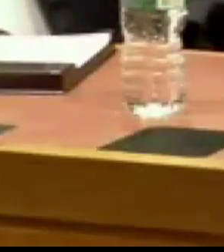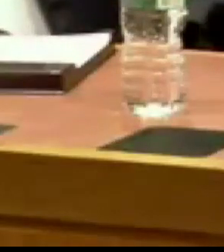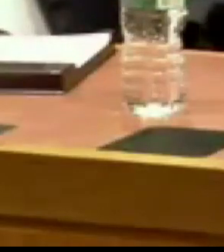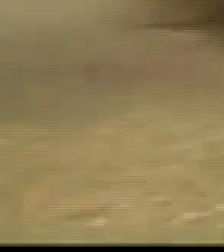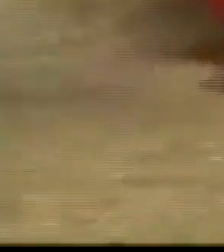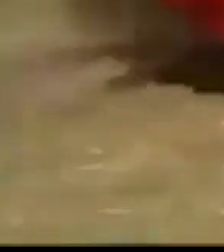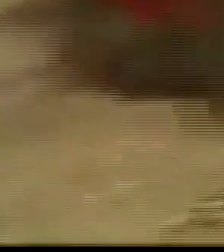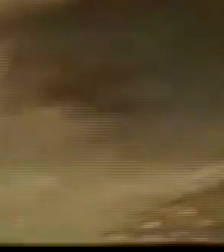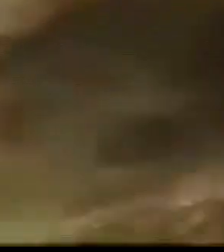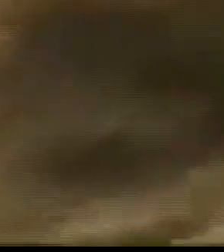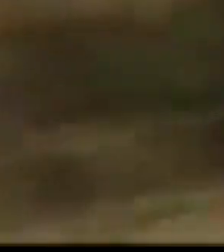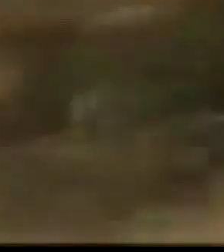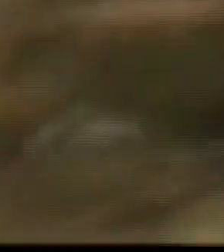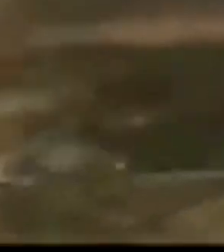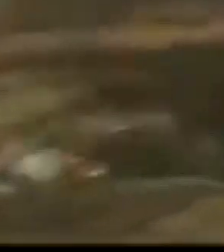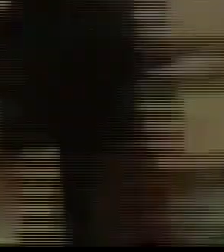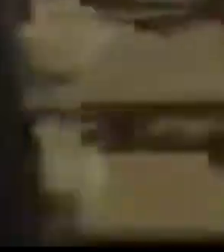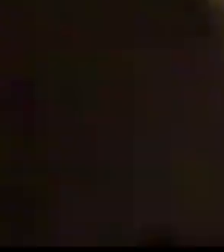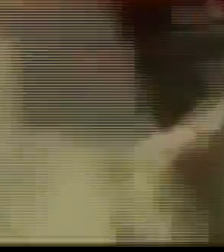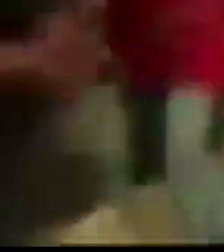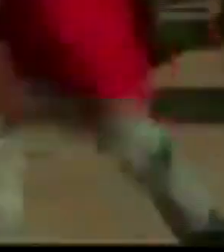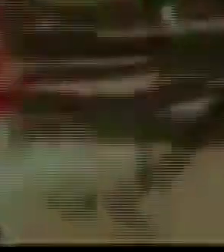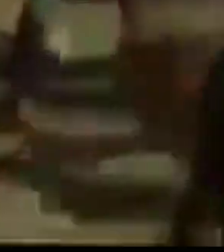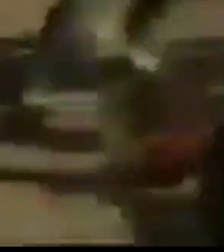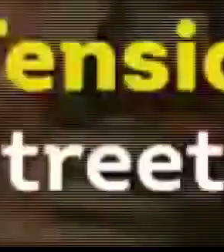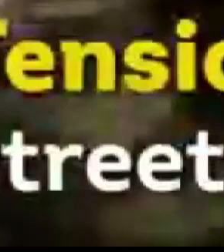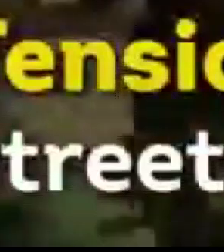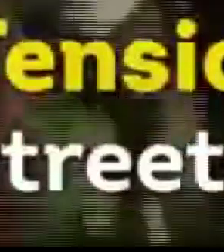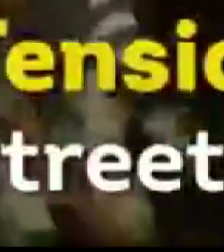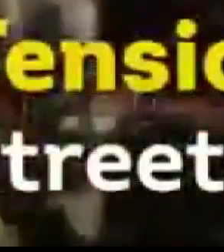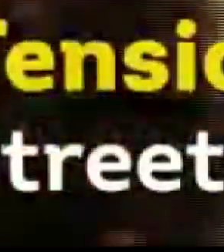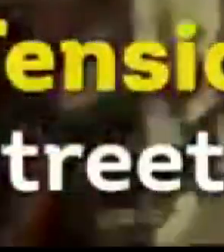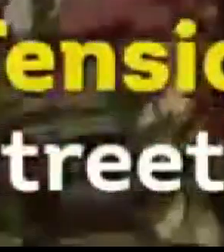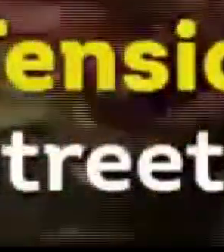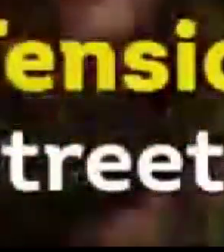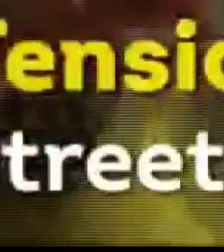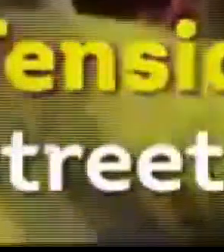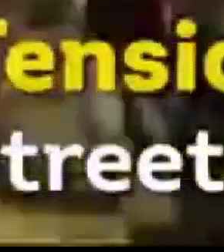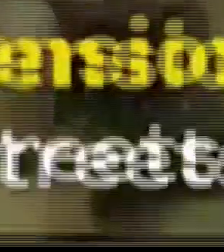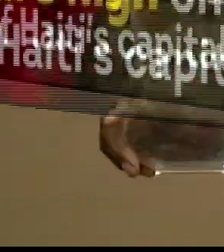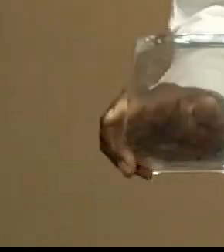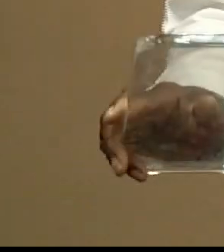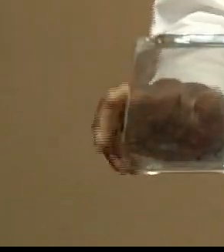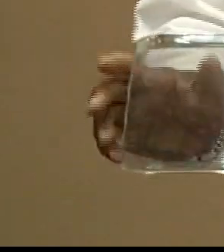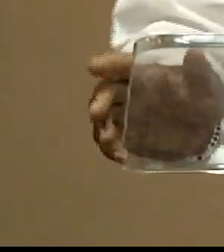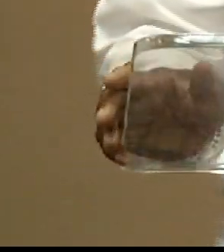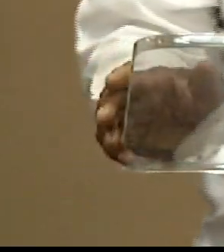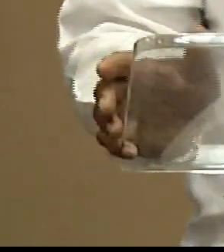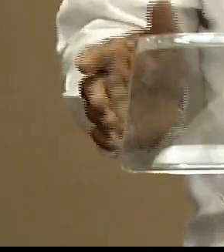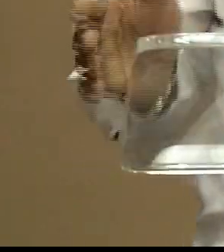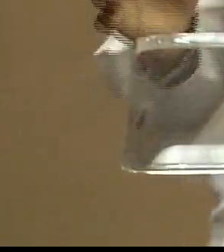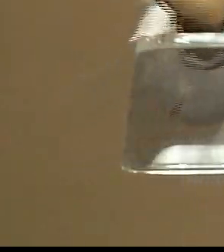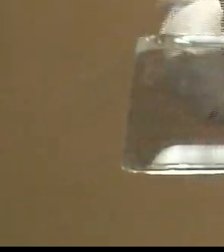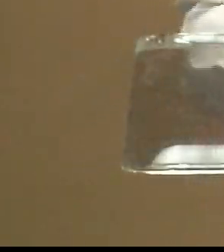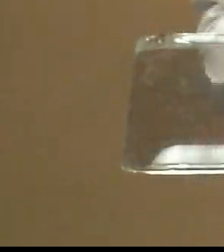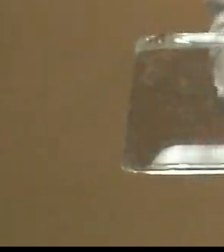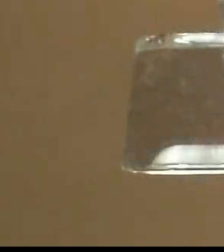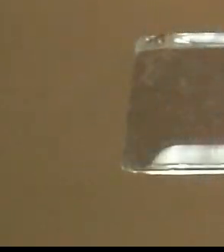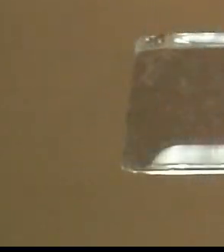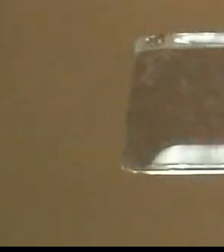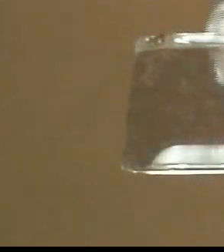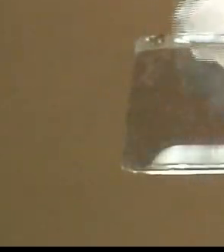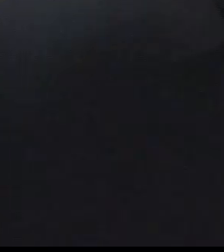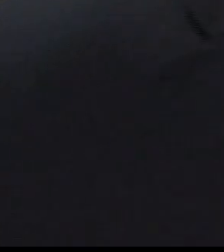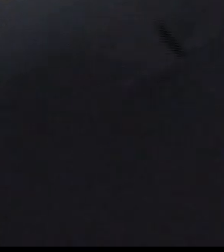Coming up, the Bahamas monitoring Haiti as today's election was postponed due to violent protests. And the government is ensuring